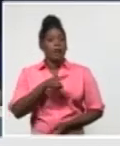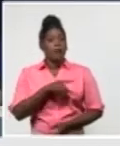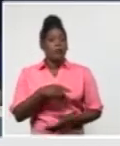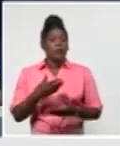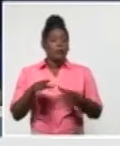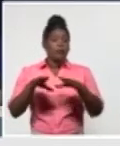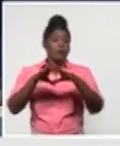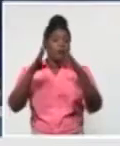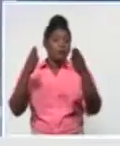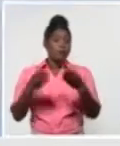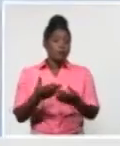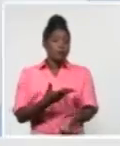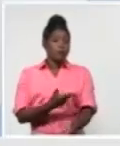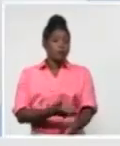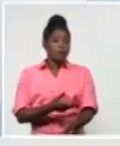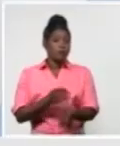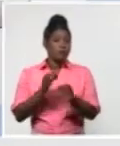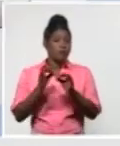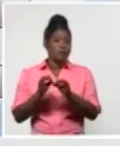Yesterday,